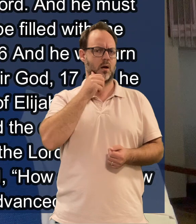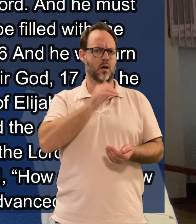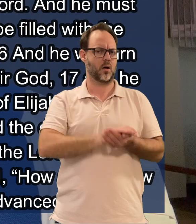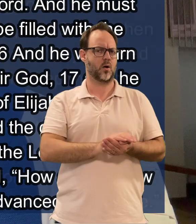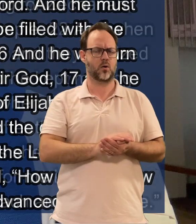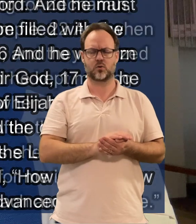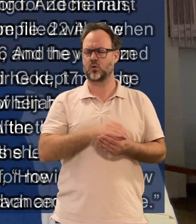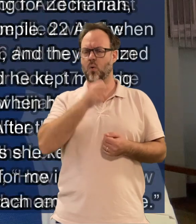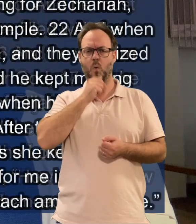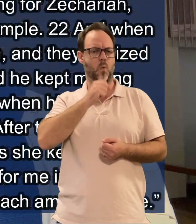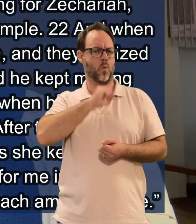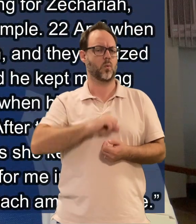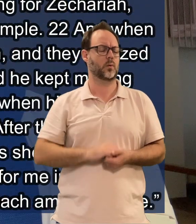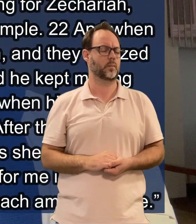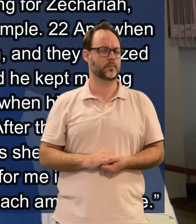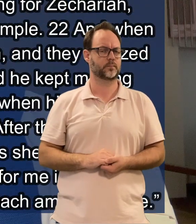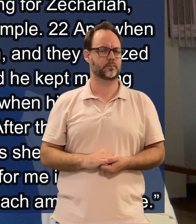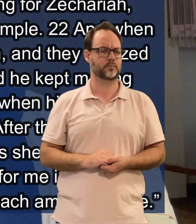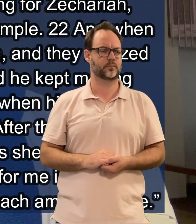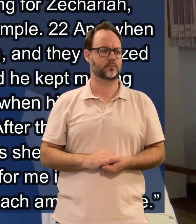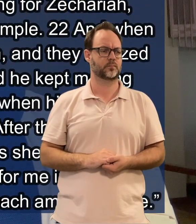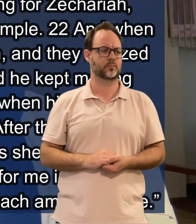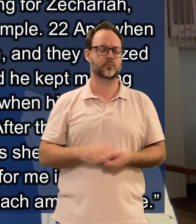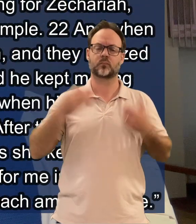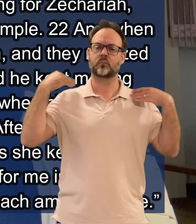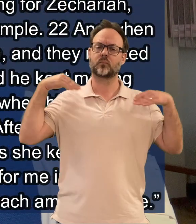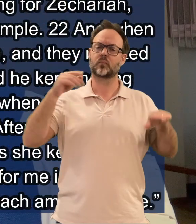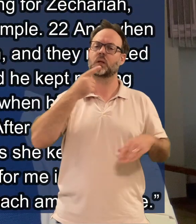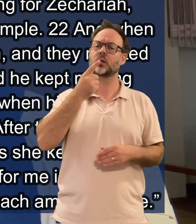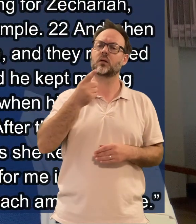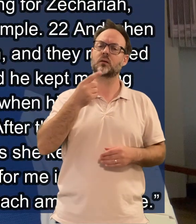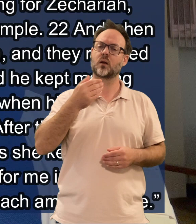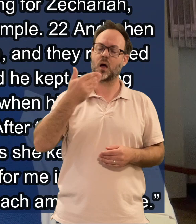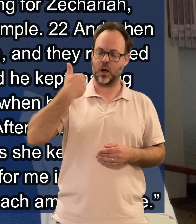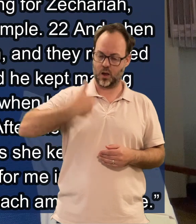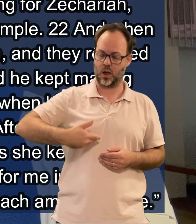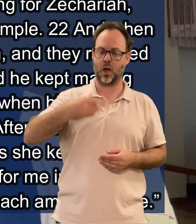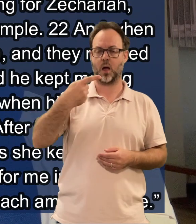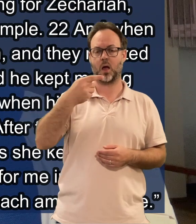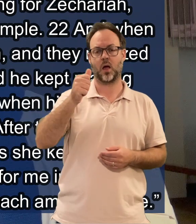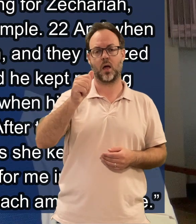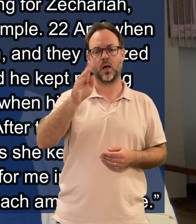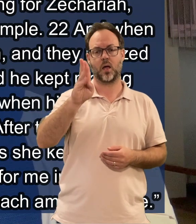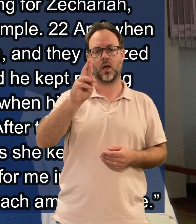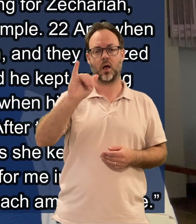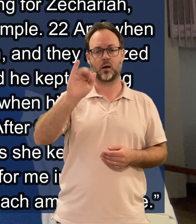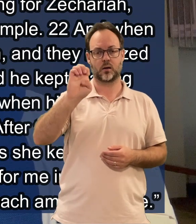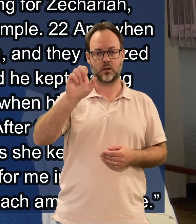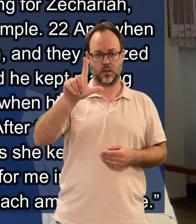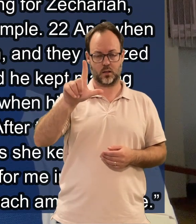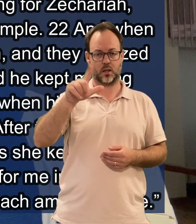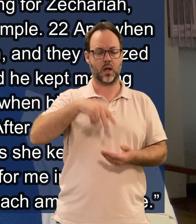is advanced in years. And the angel answered him, I am Gabriel. I stand